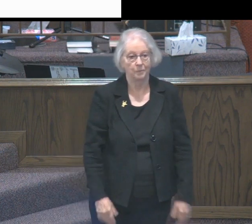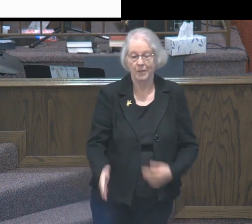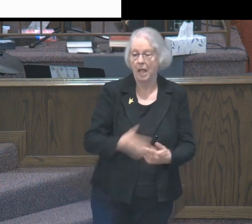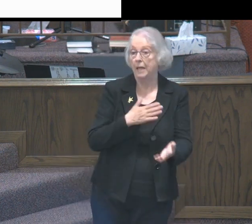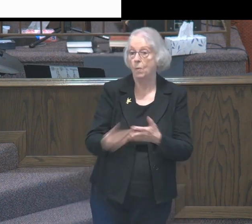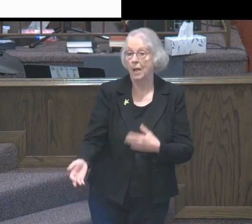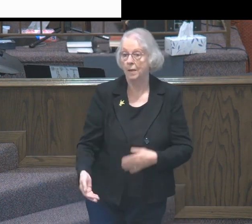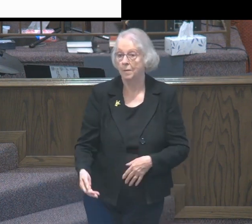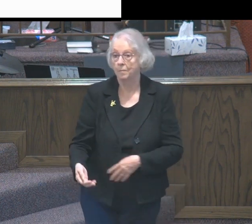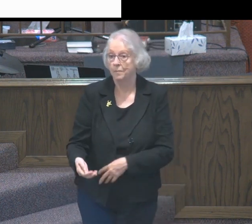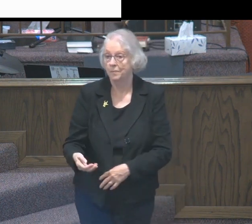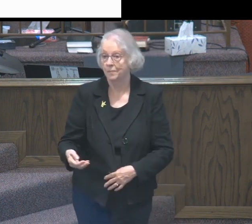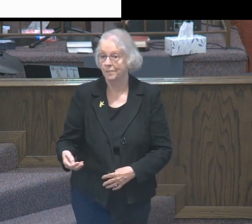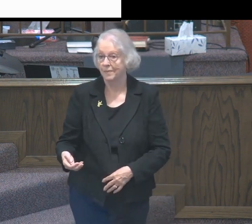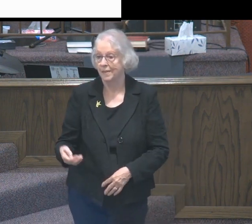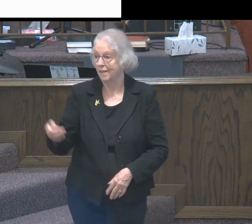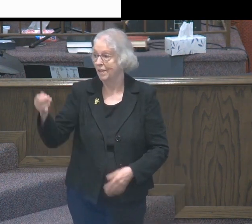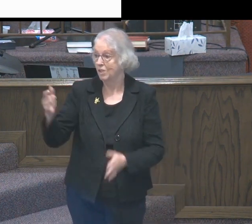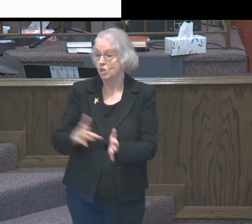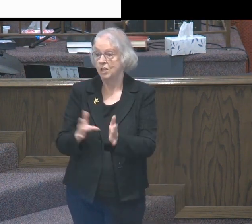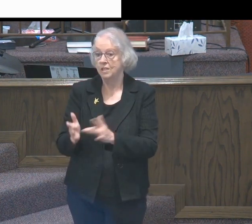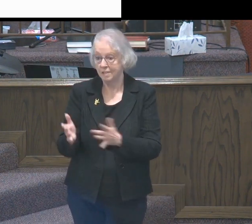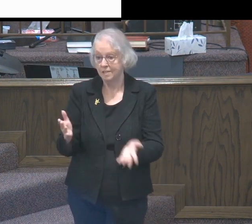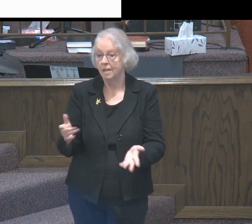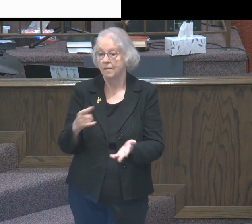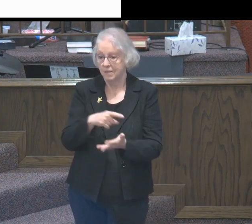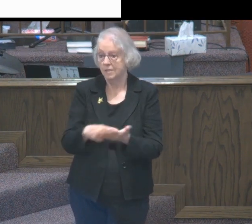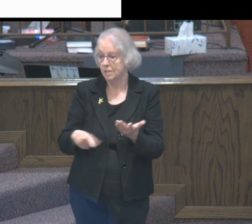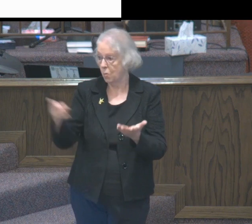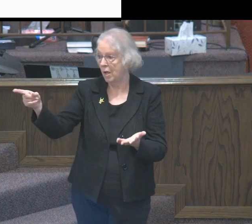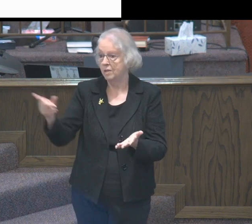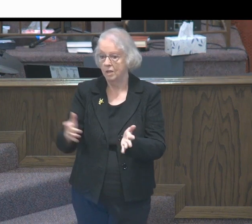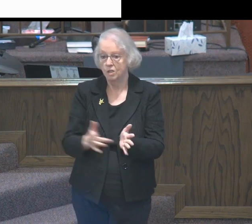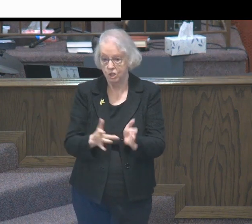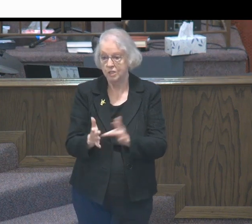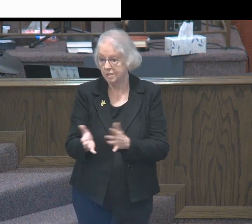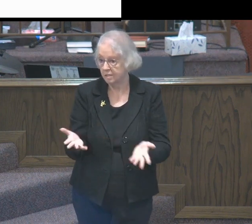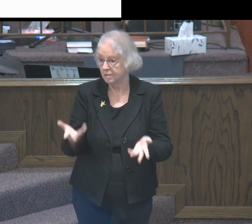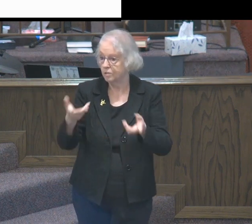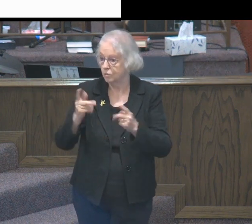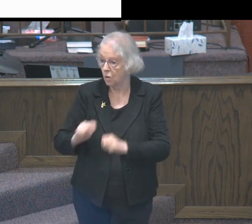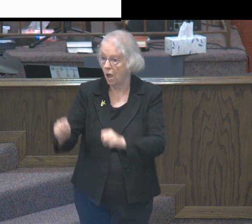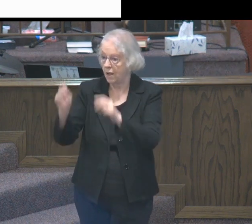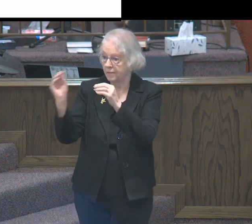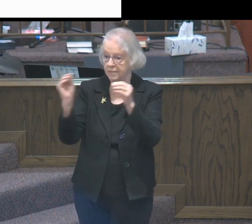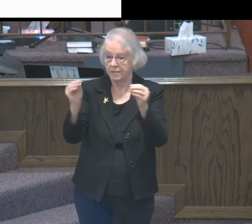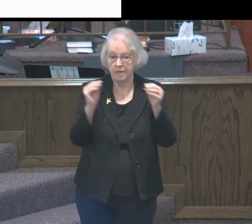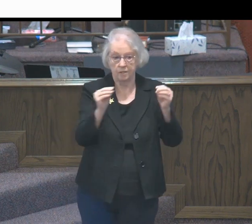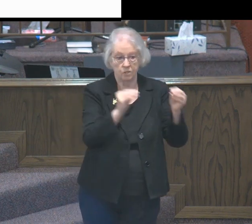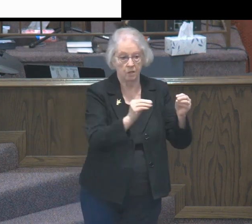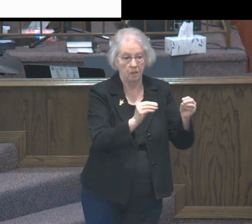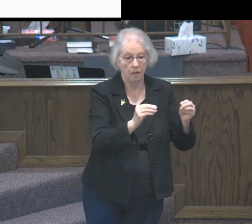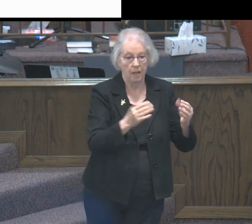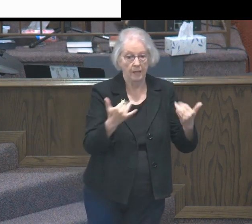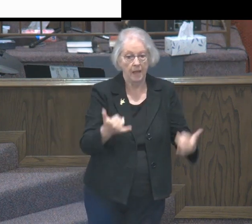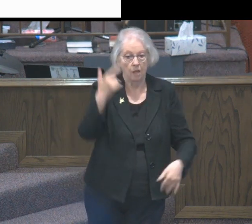and needs. That's what Jesus came to destroy. And as